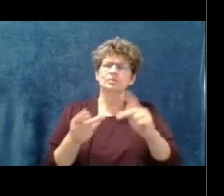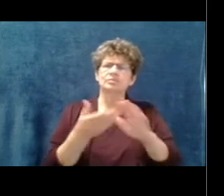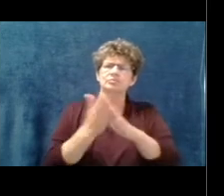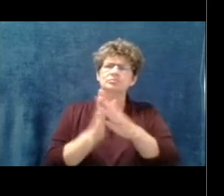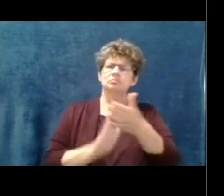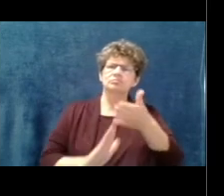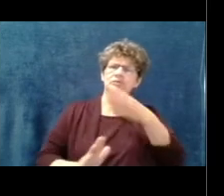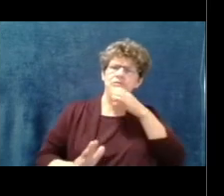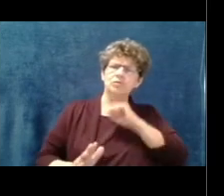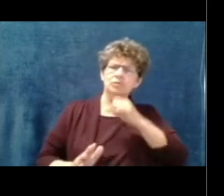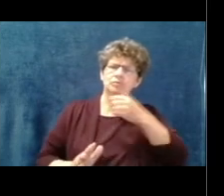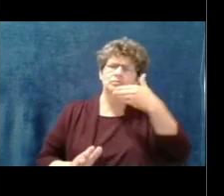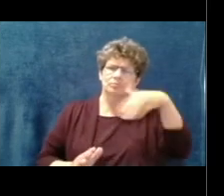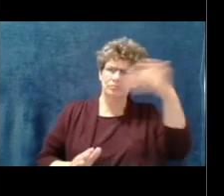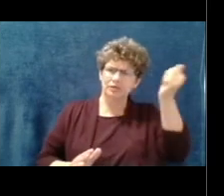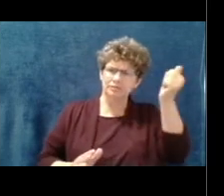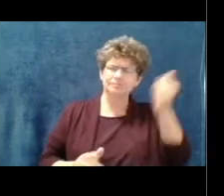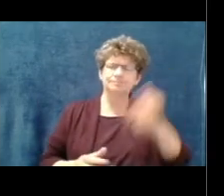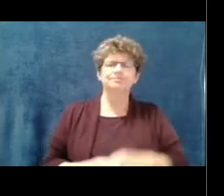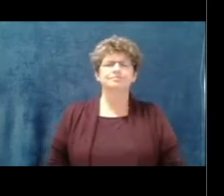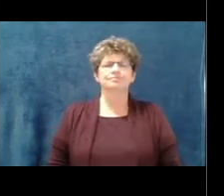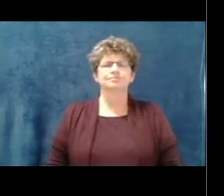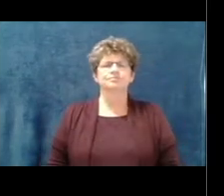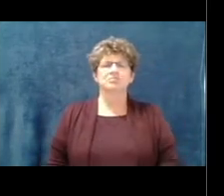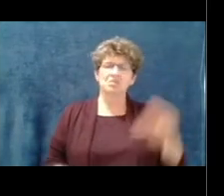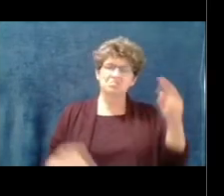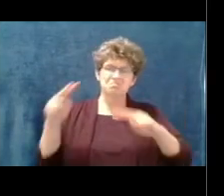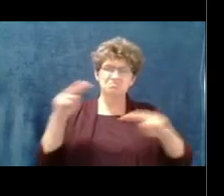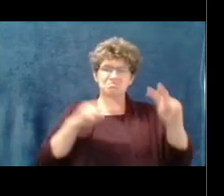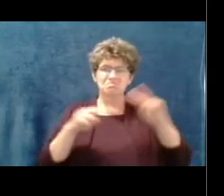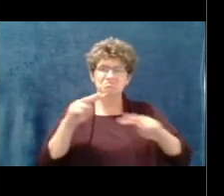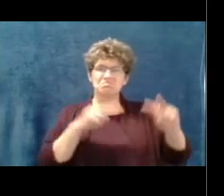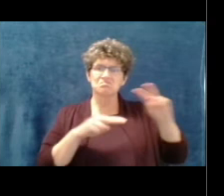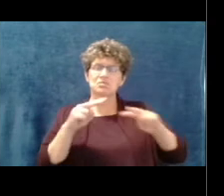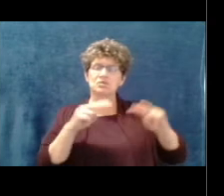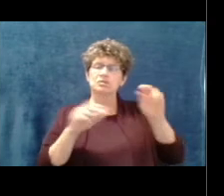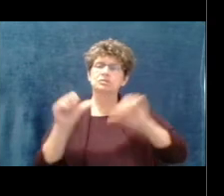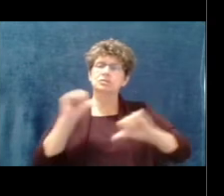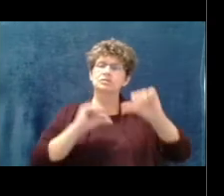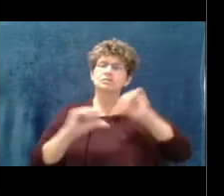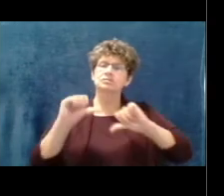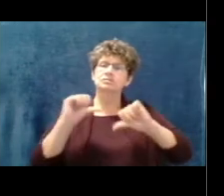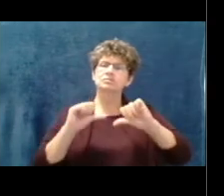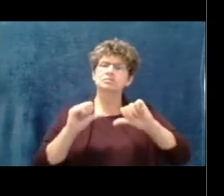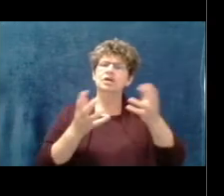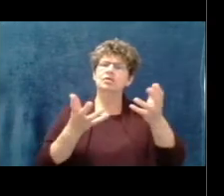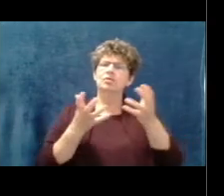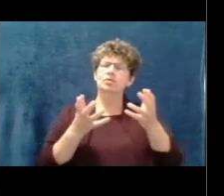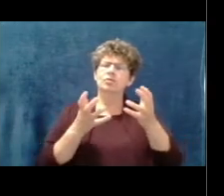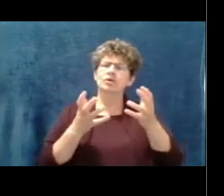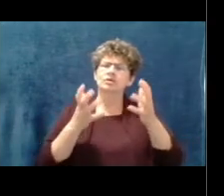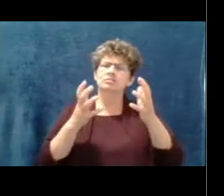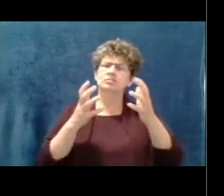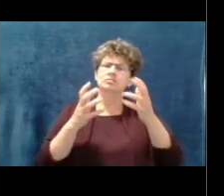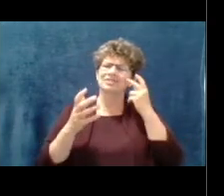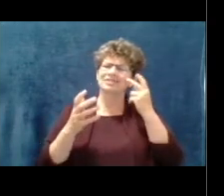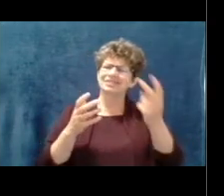So they looked at the science and wanted to break things down into something a bit digestible and concluded that